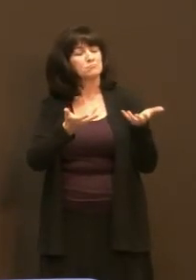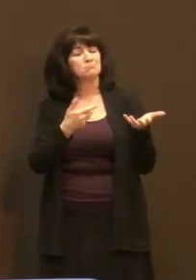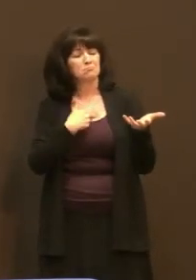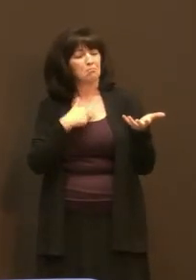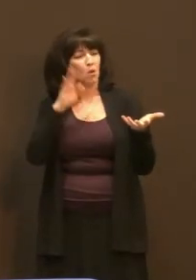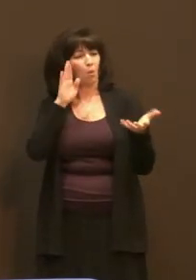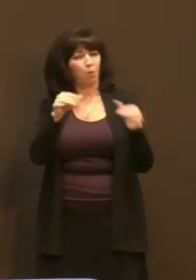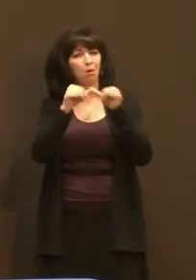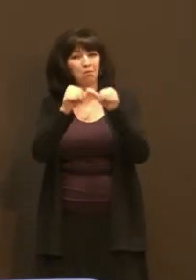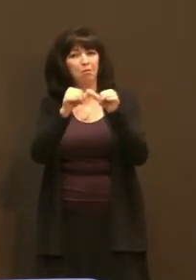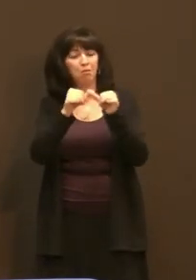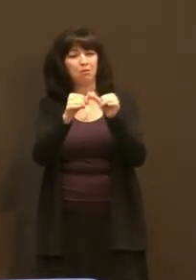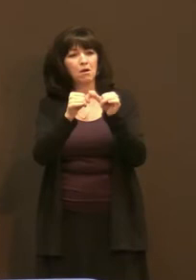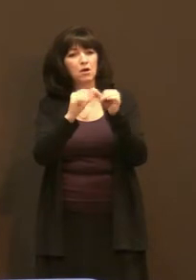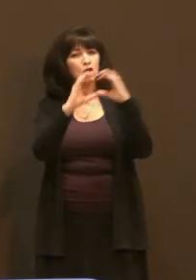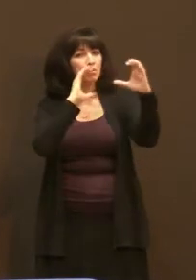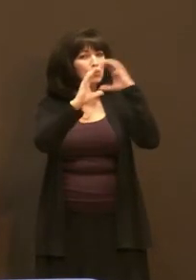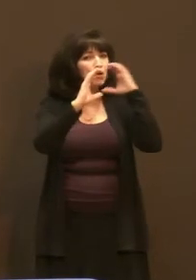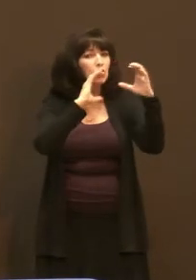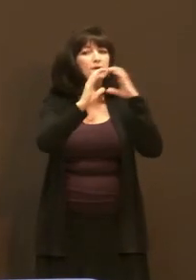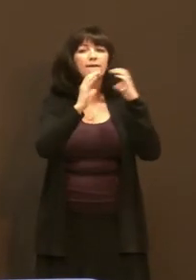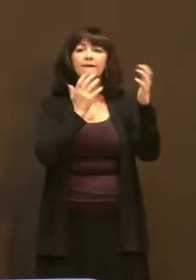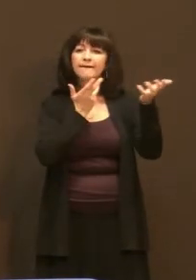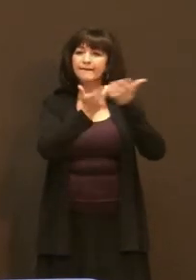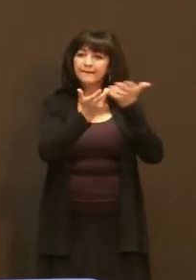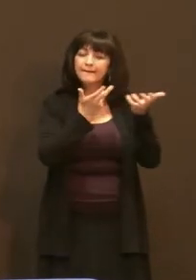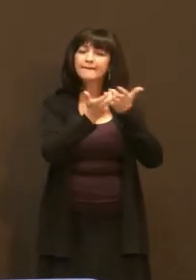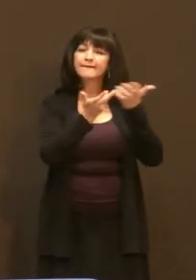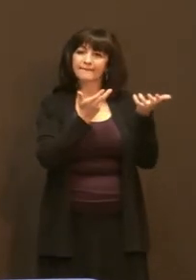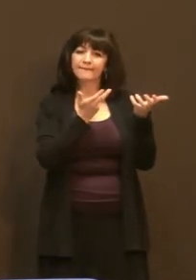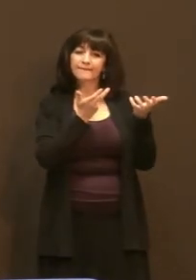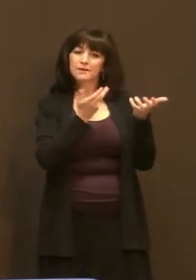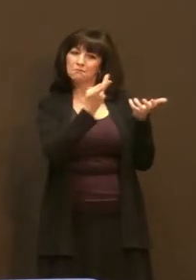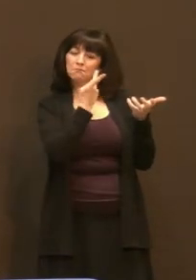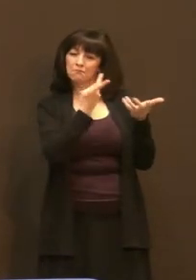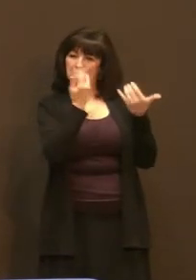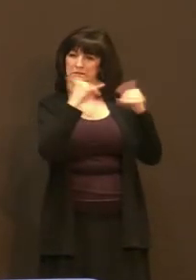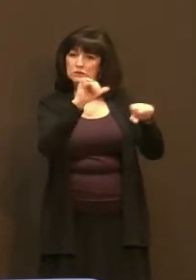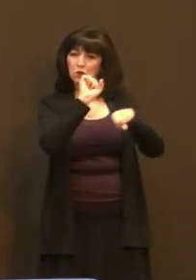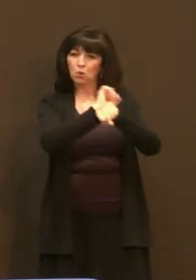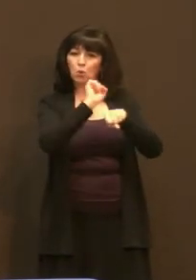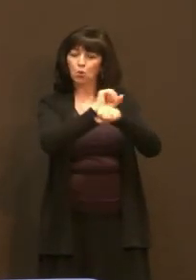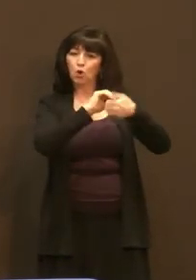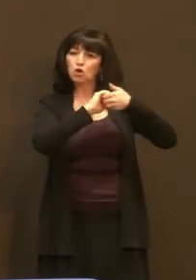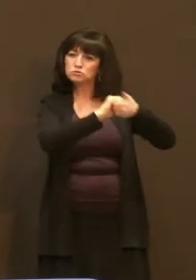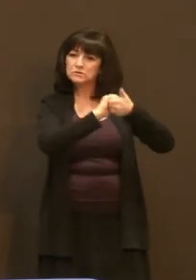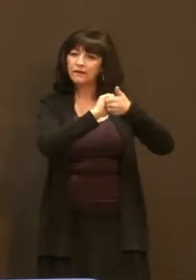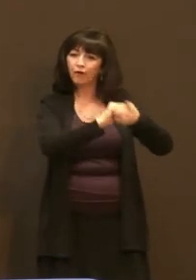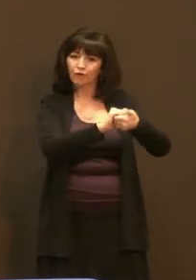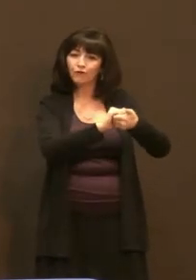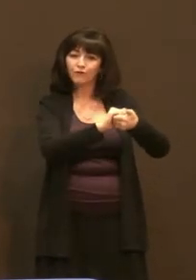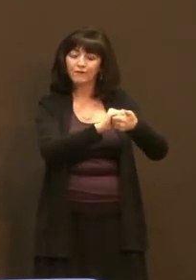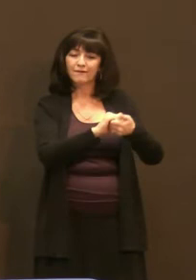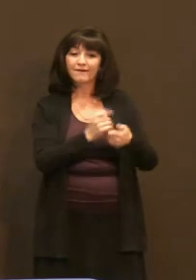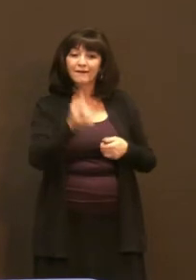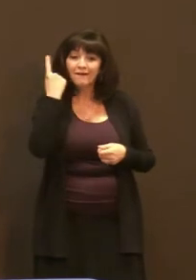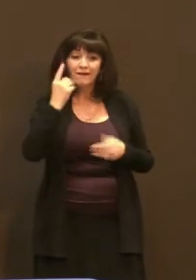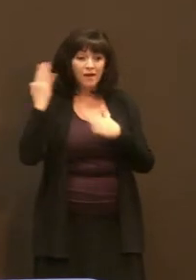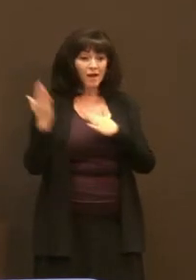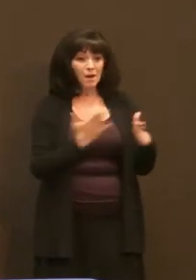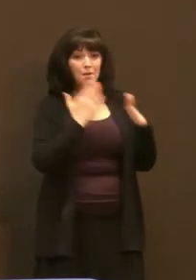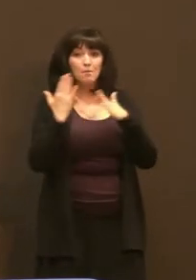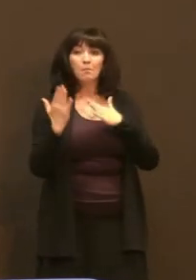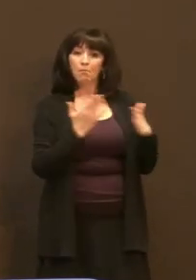concern, particularly as we are thinking about turning the lights back on or bringing down